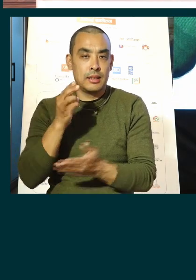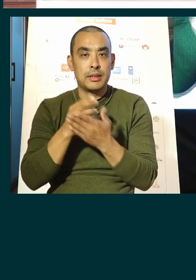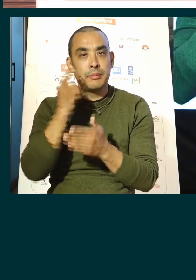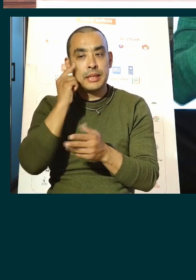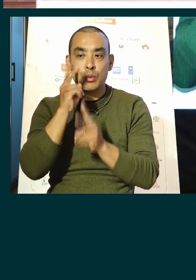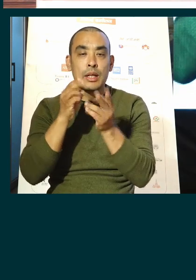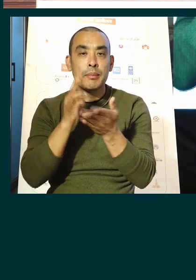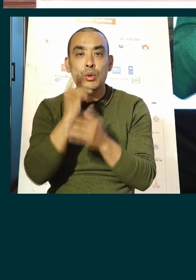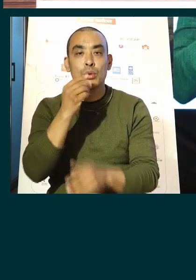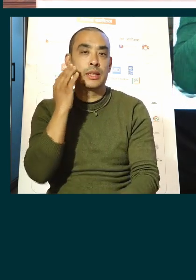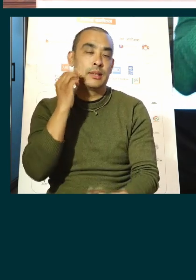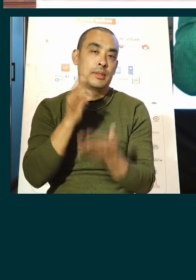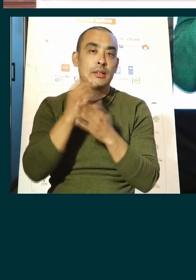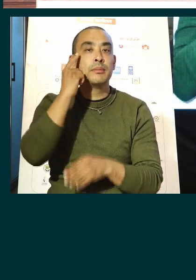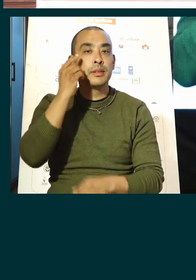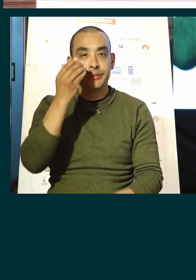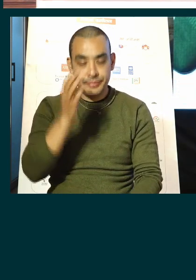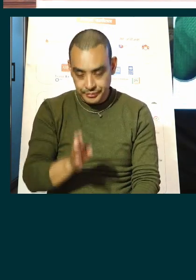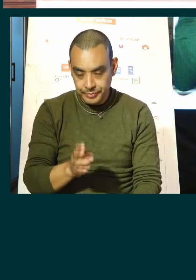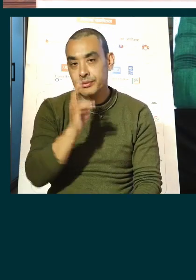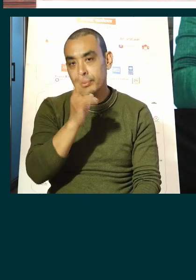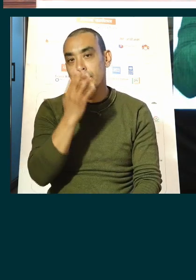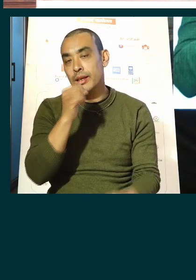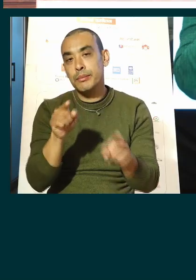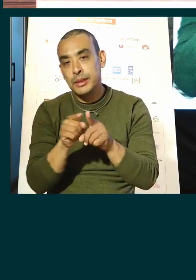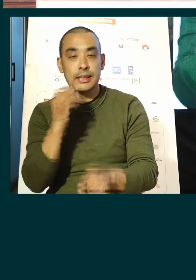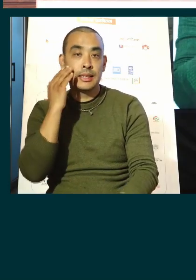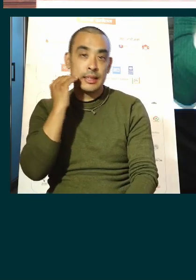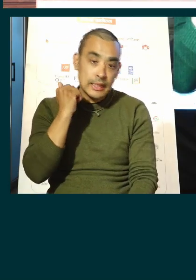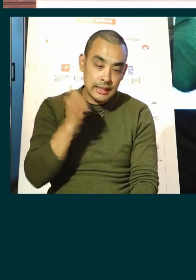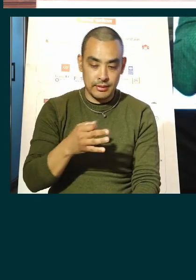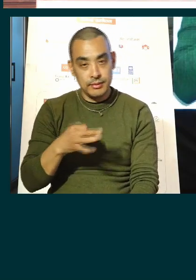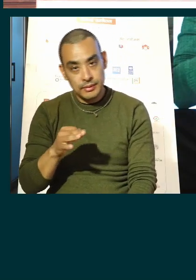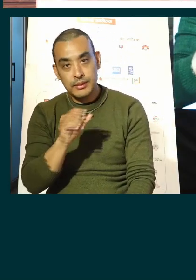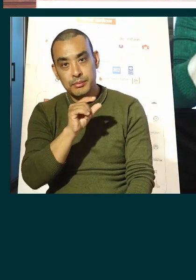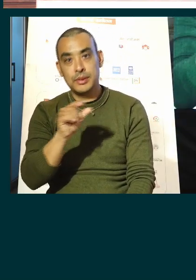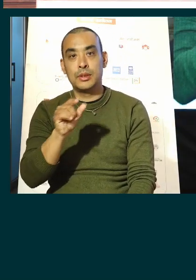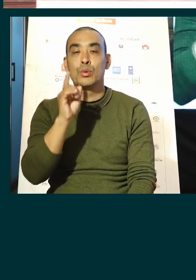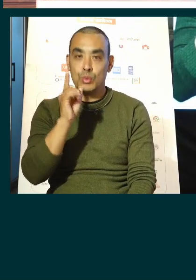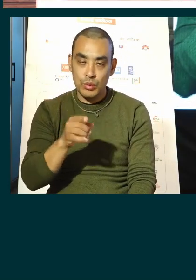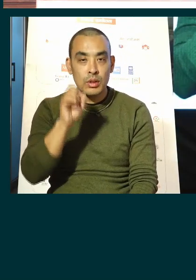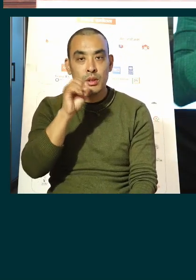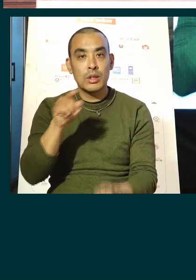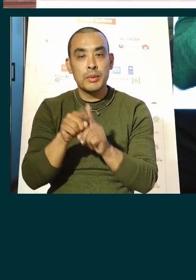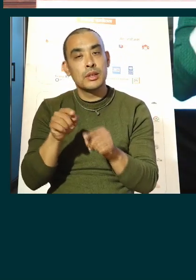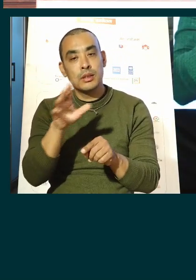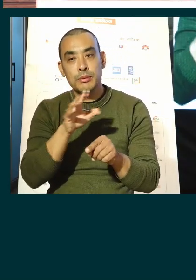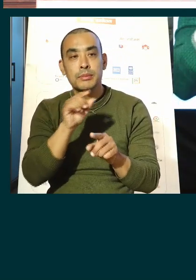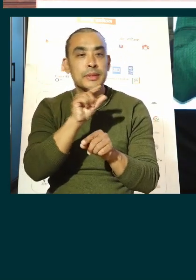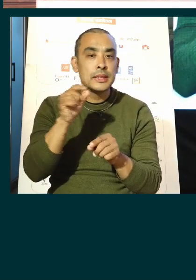talked about. And they have of course the girls menstruation is a girl's matter, but they have a control over